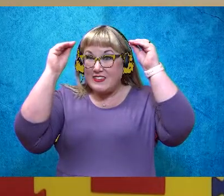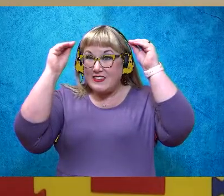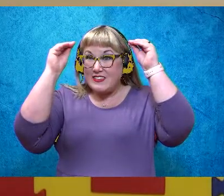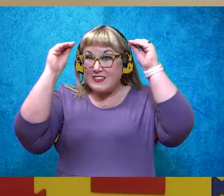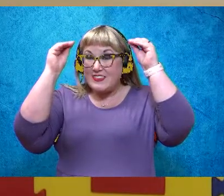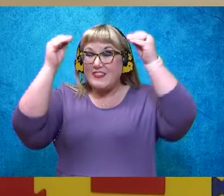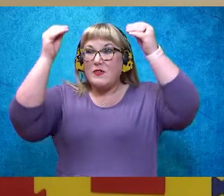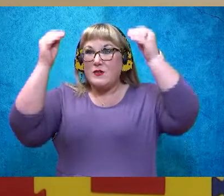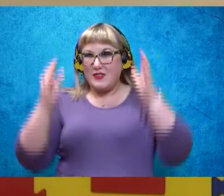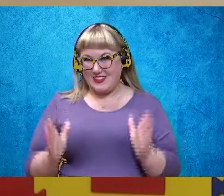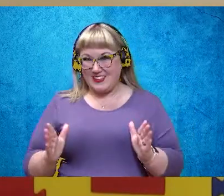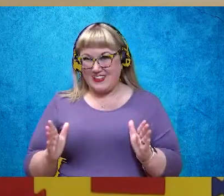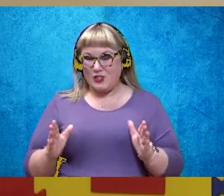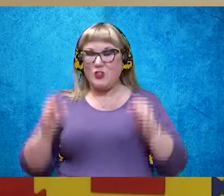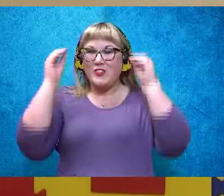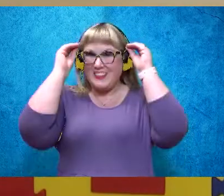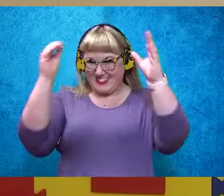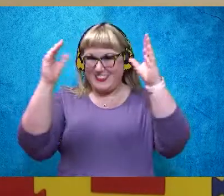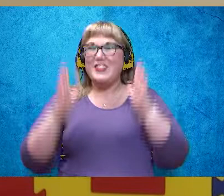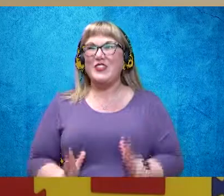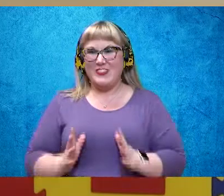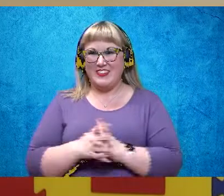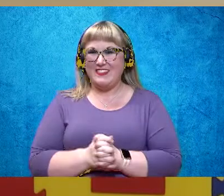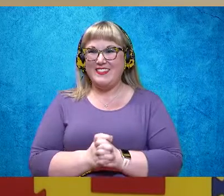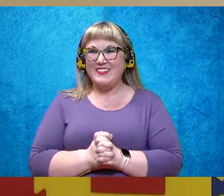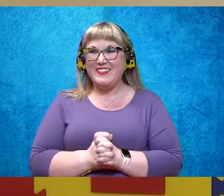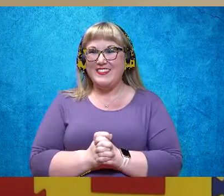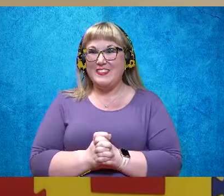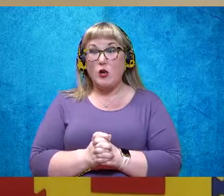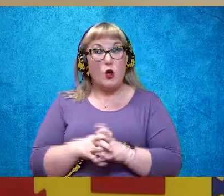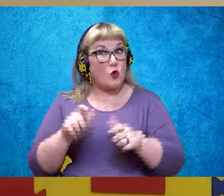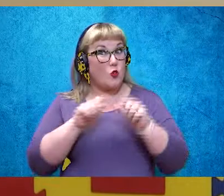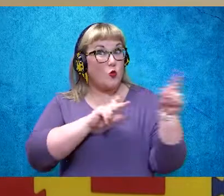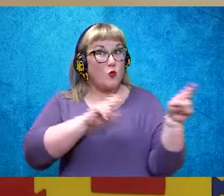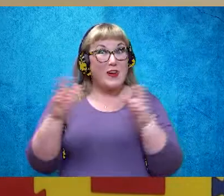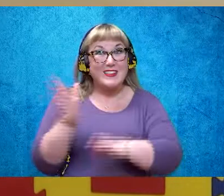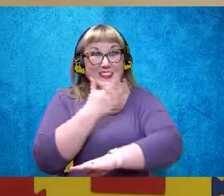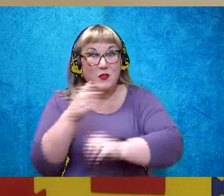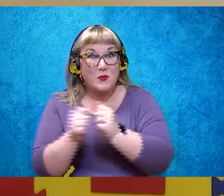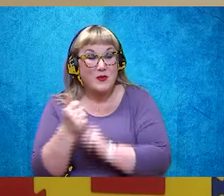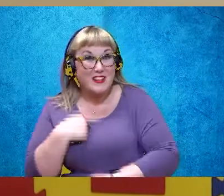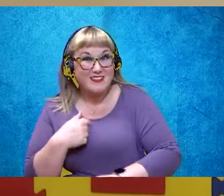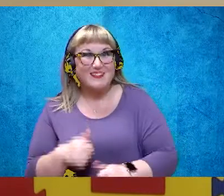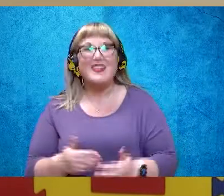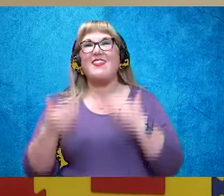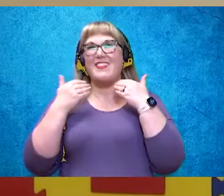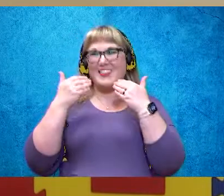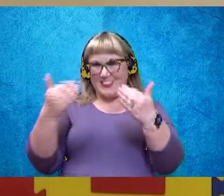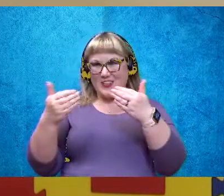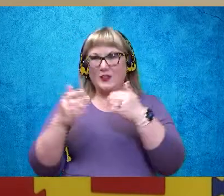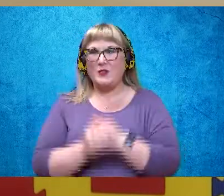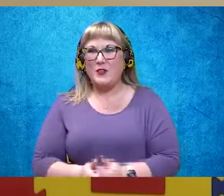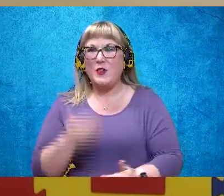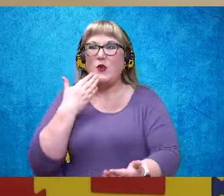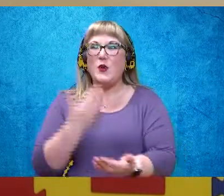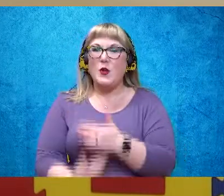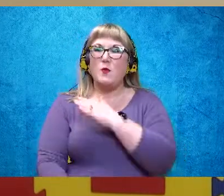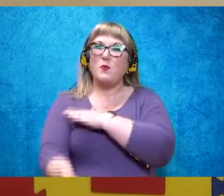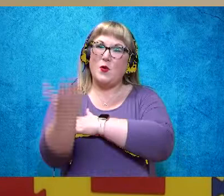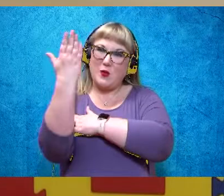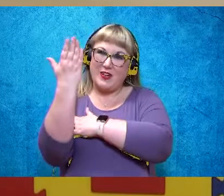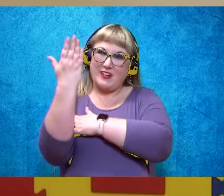out, and then we pull down. So, are you ready to sing with me? Good. Let's start our day.